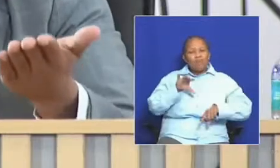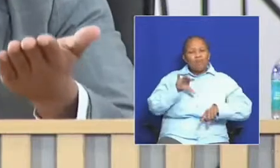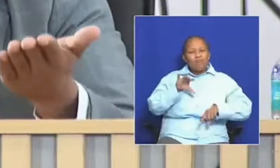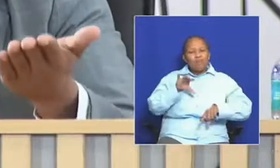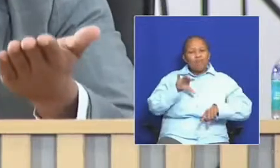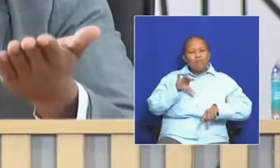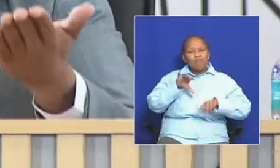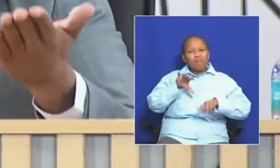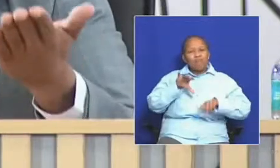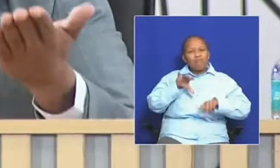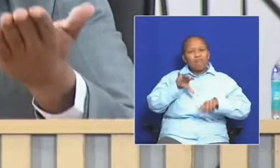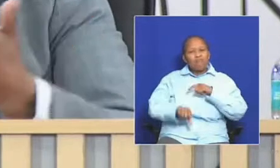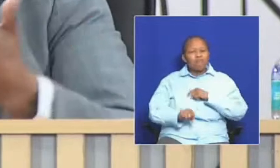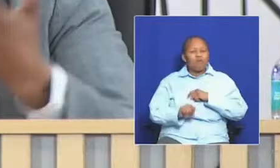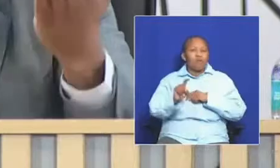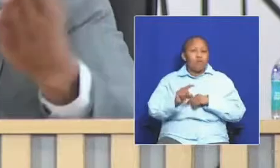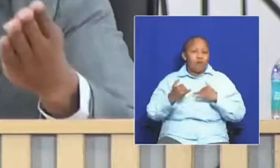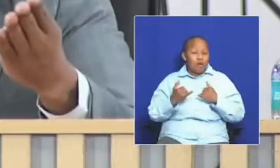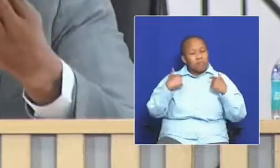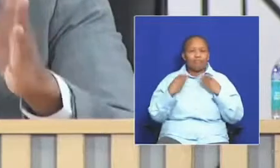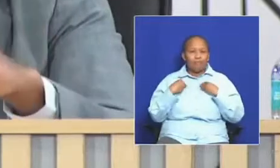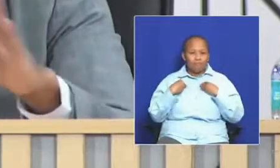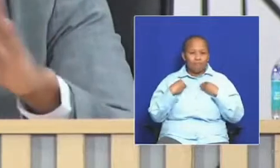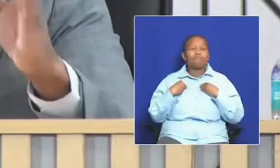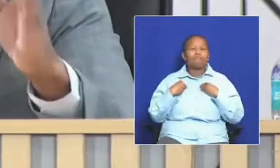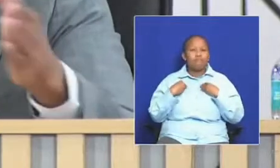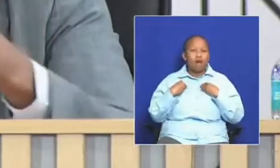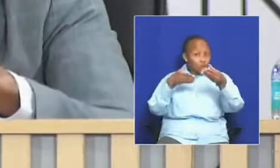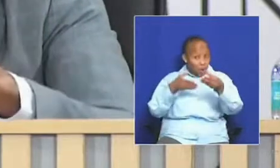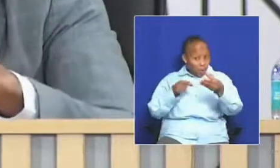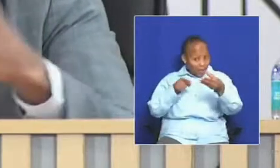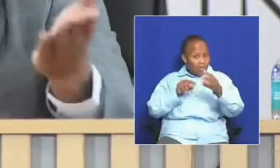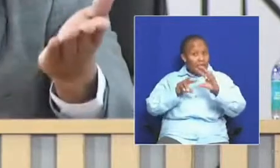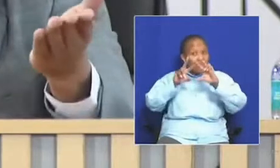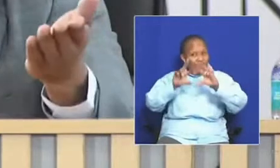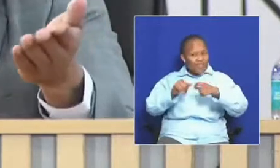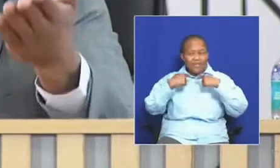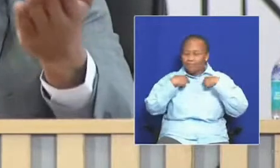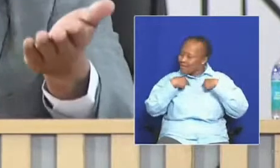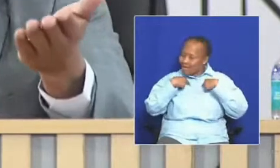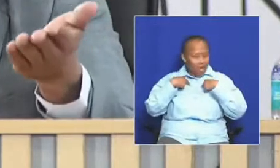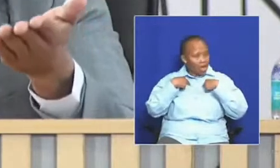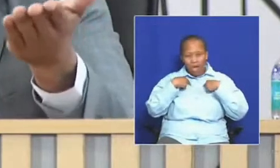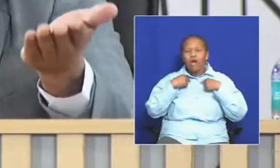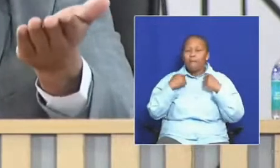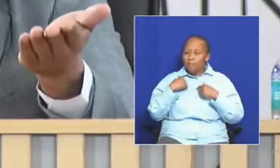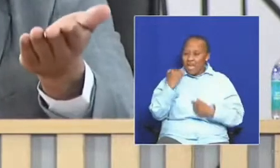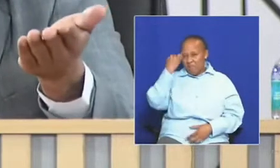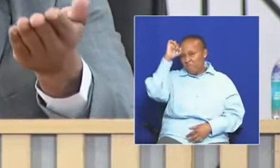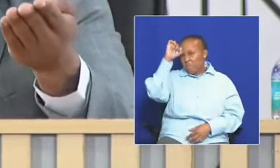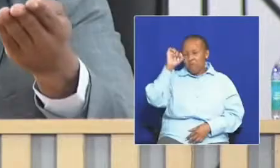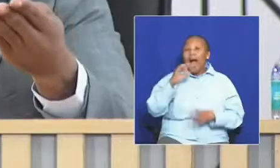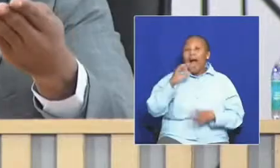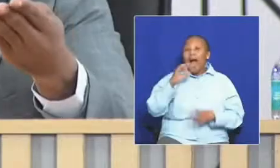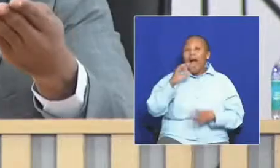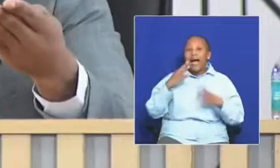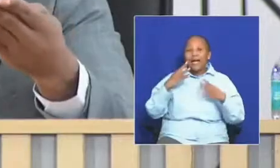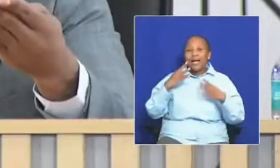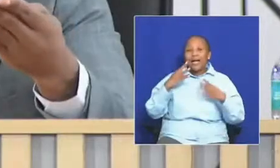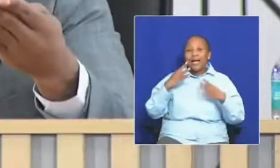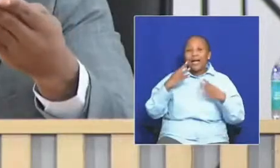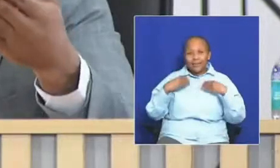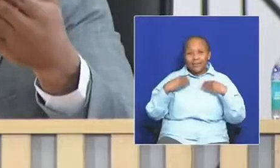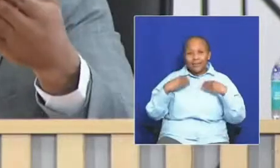that I'm not for that that SIU document. I'm not disputing that. However, I said because I